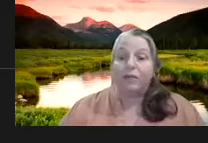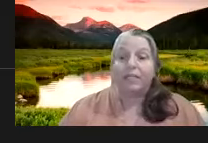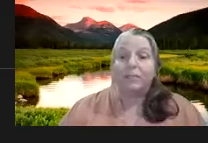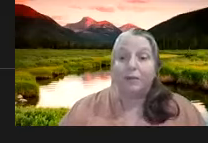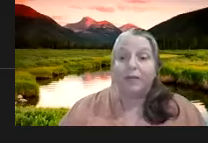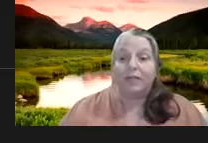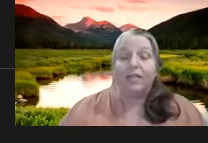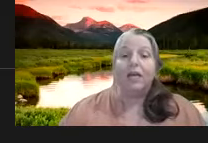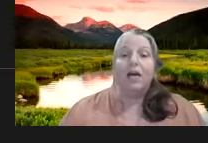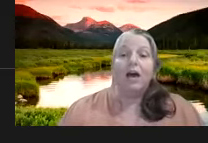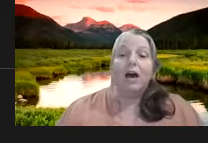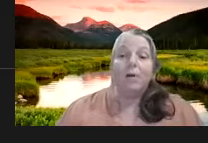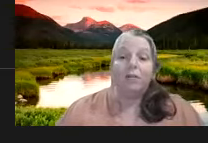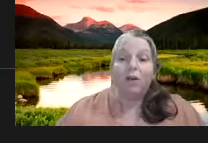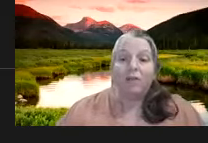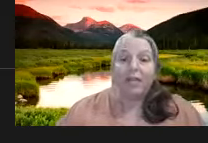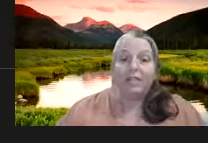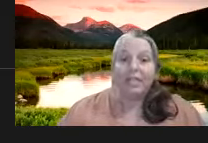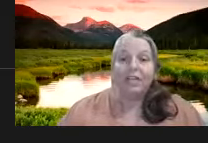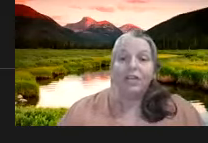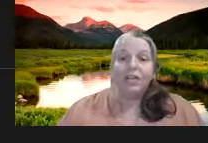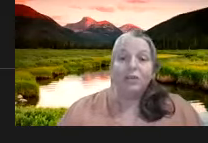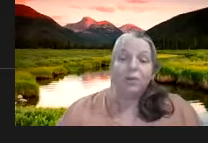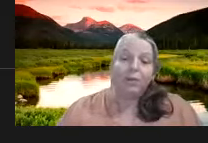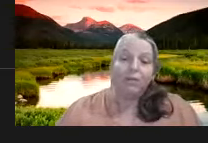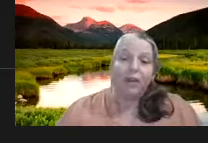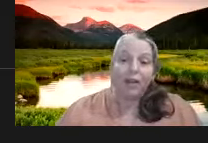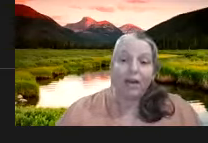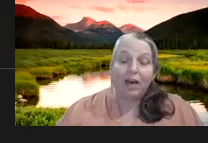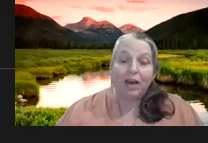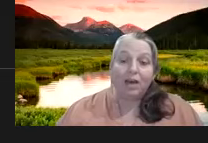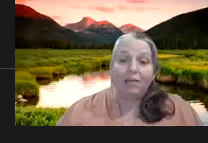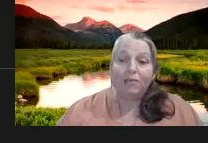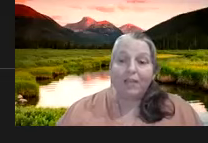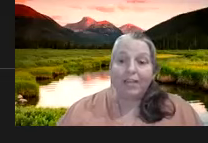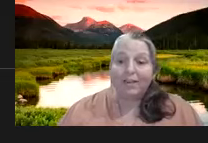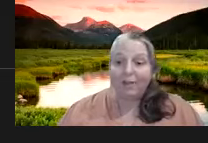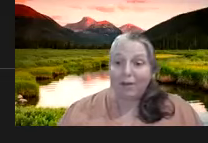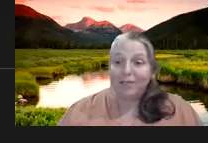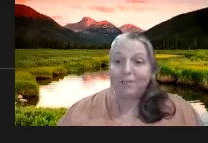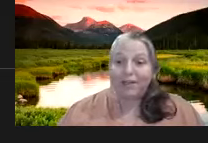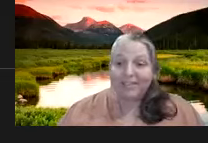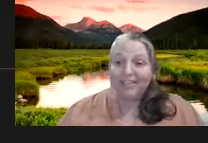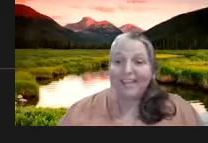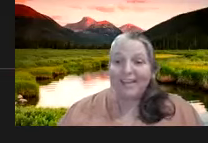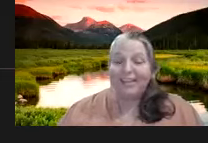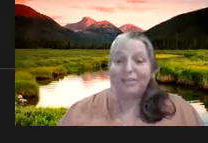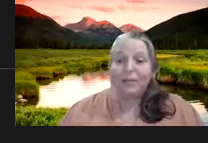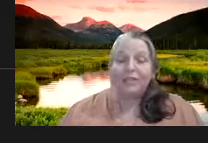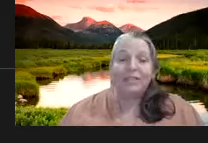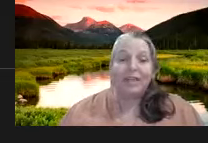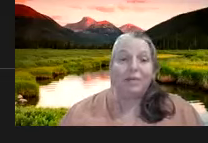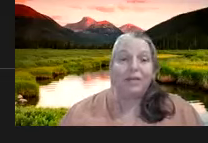going through the experience of COVID-19. So we were very confident in kind of our responses and